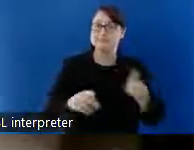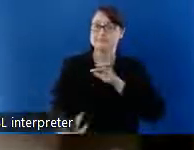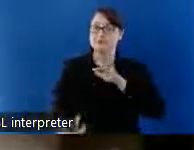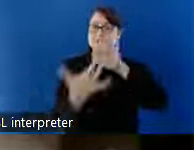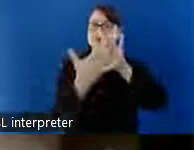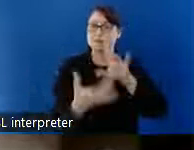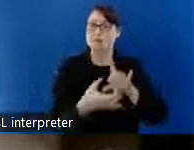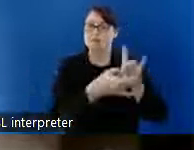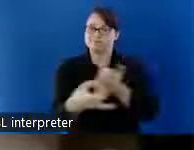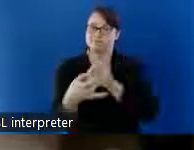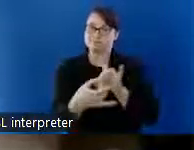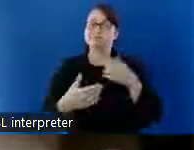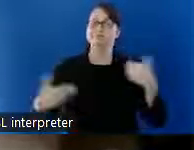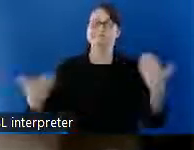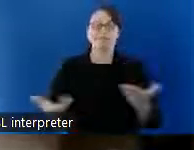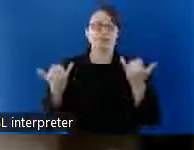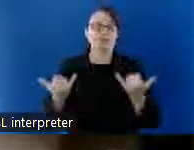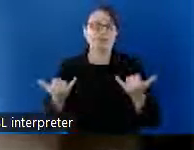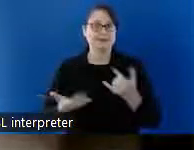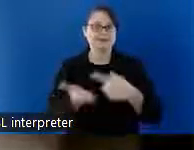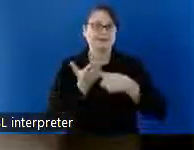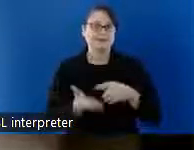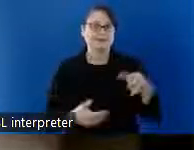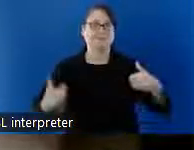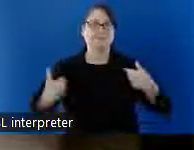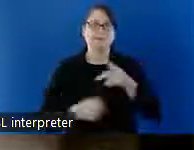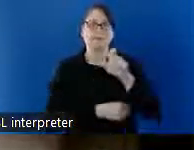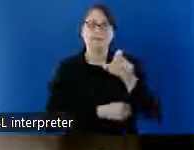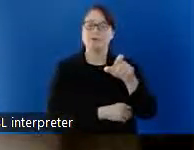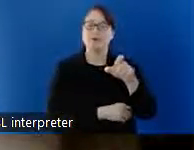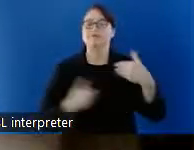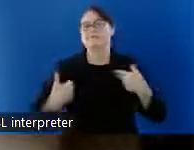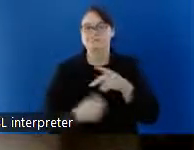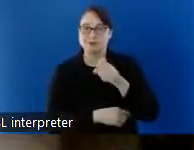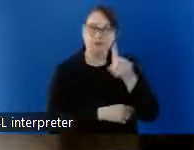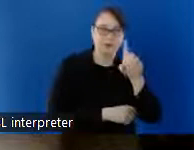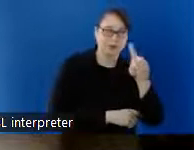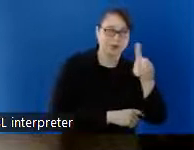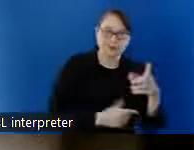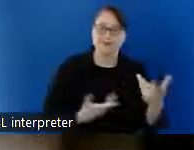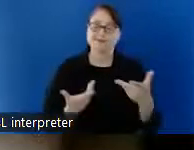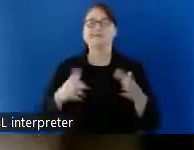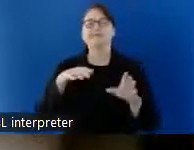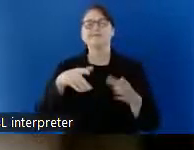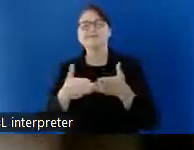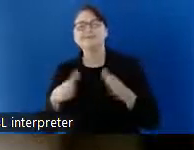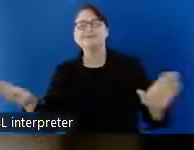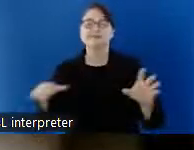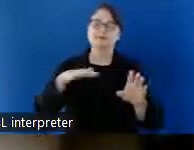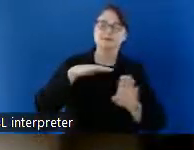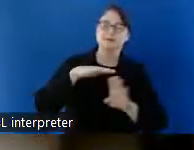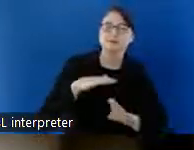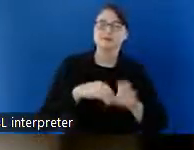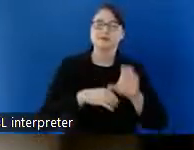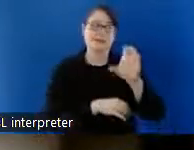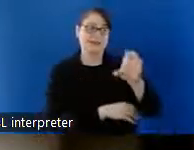here today to talk about monkeypox 101, if you will. And I'm going to talk about monkeypox in general, some basics. I'm going to talk about what